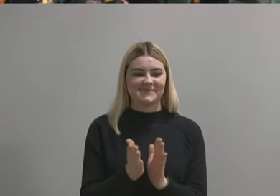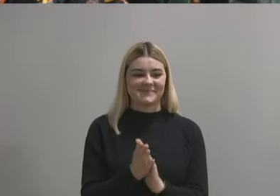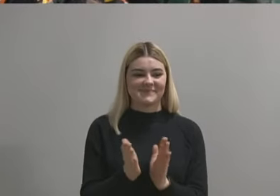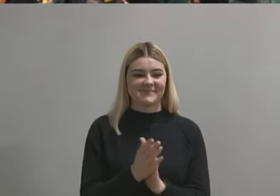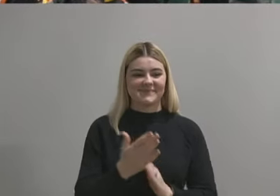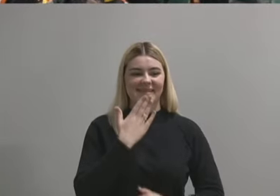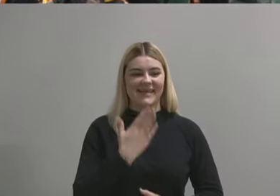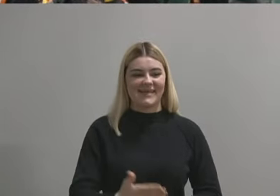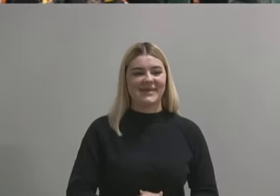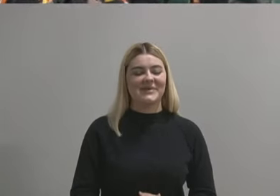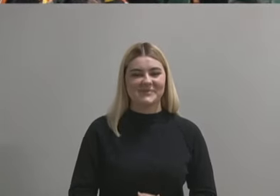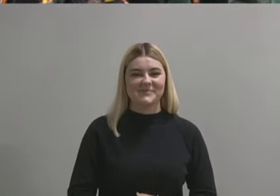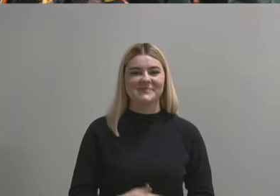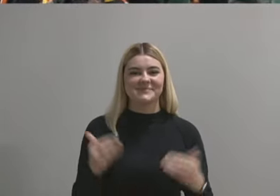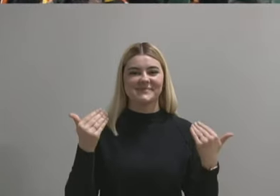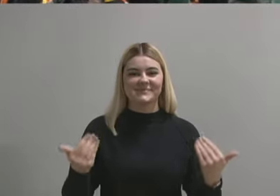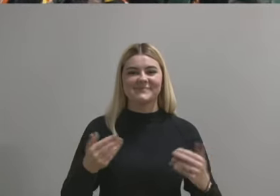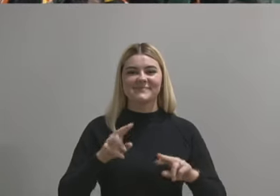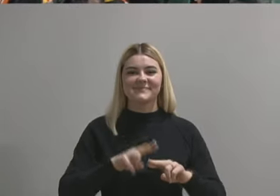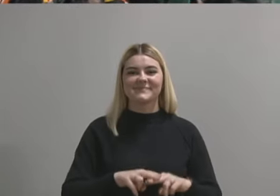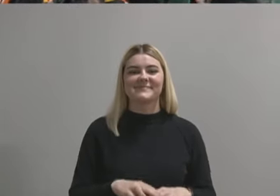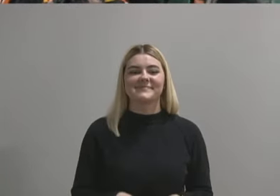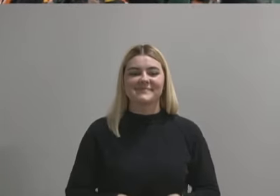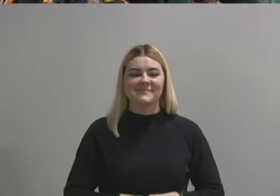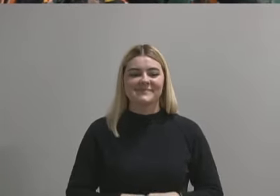Thank you. Please be seated.